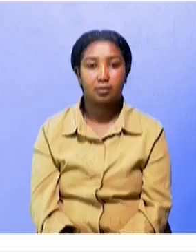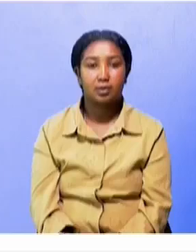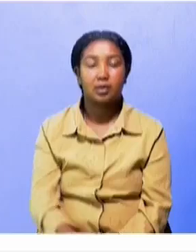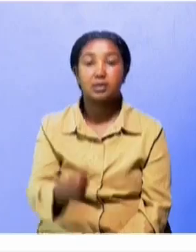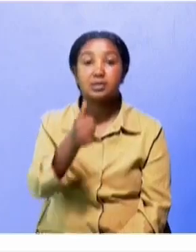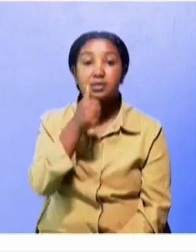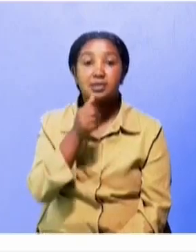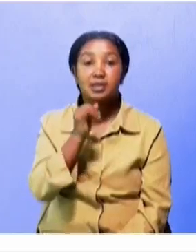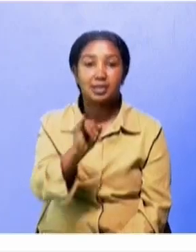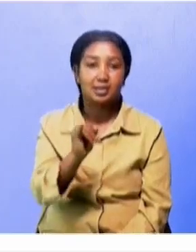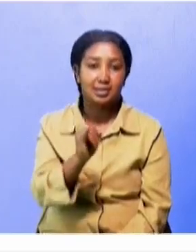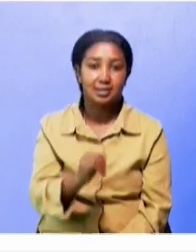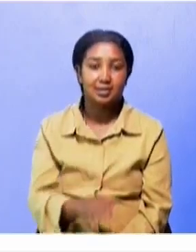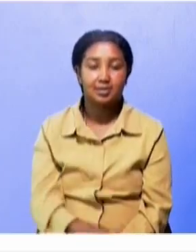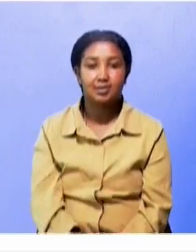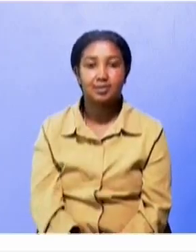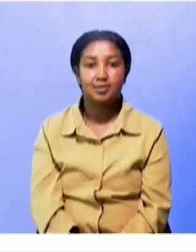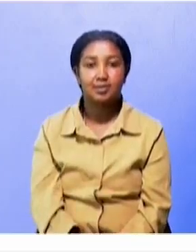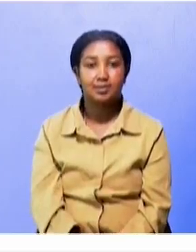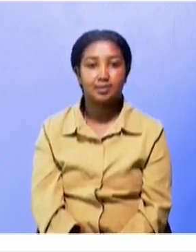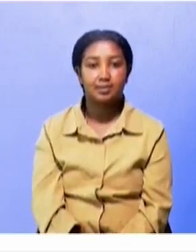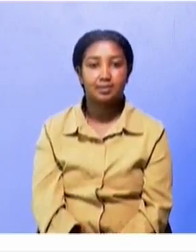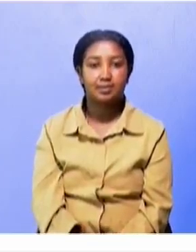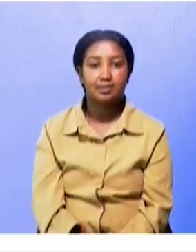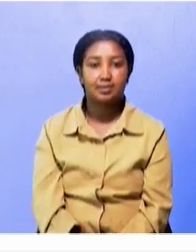She is